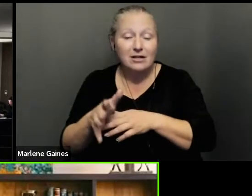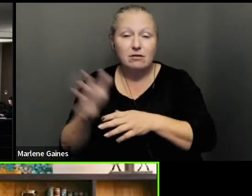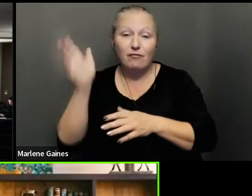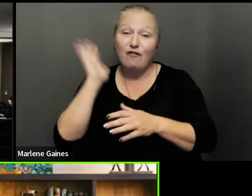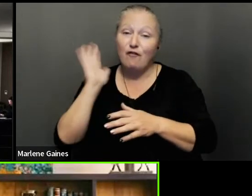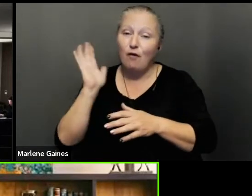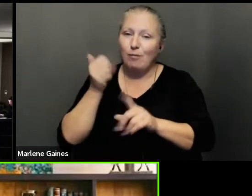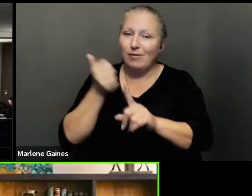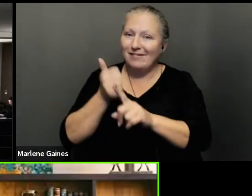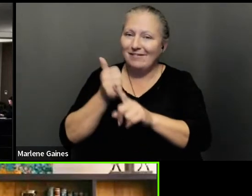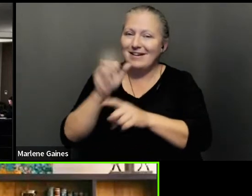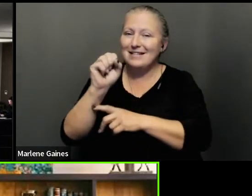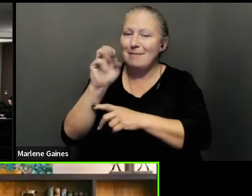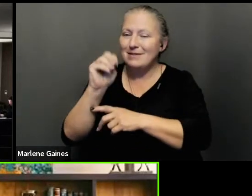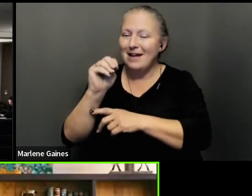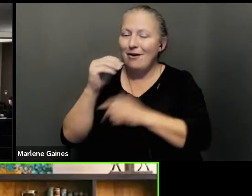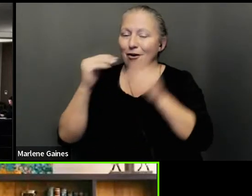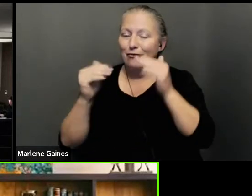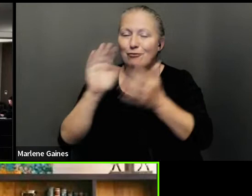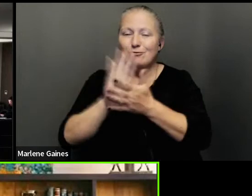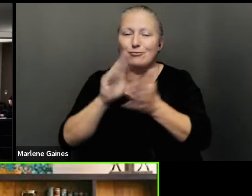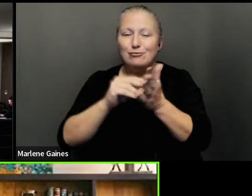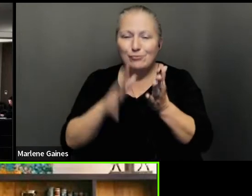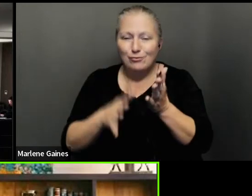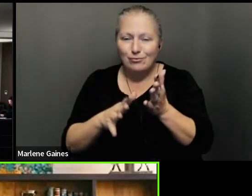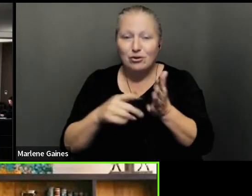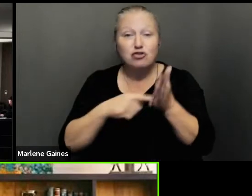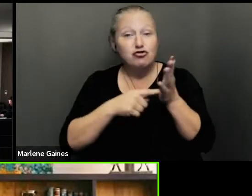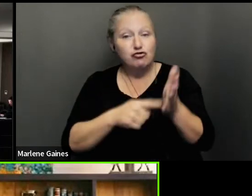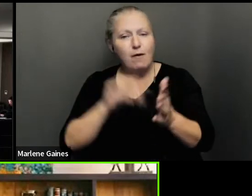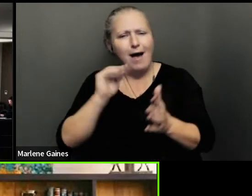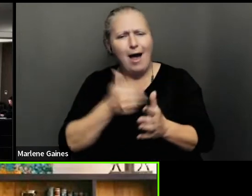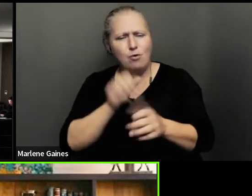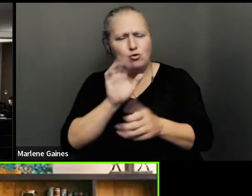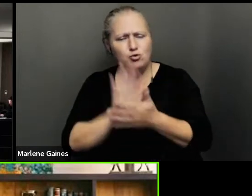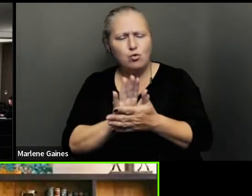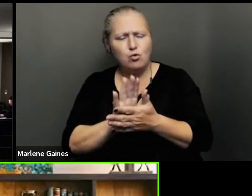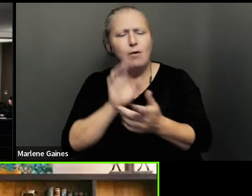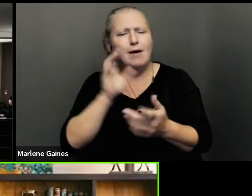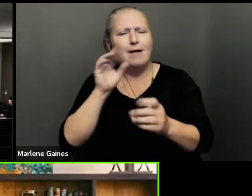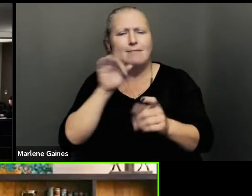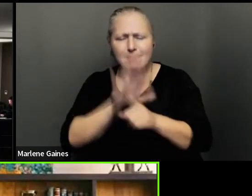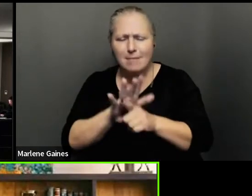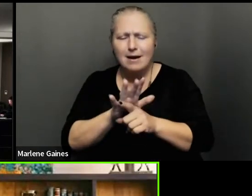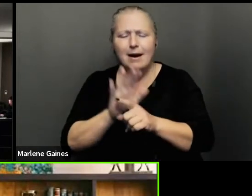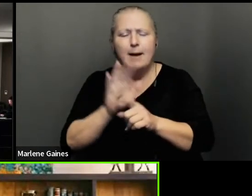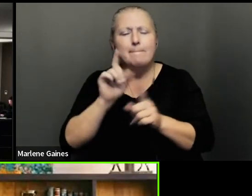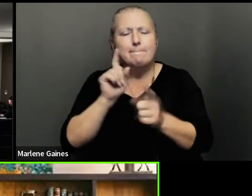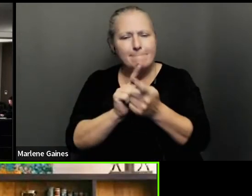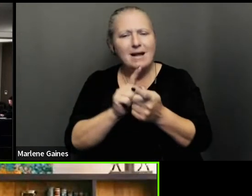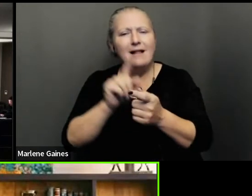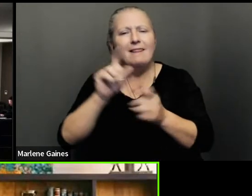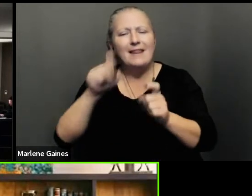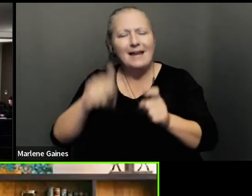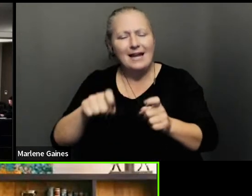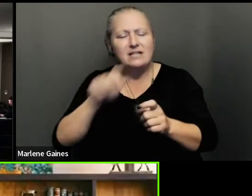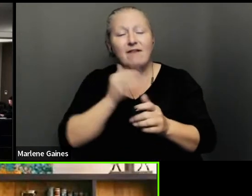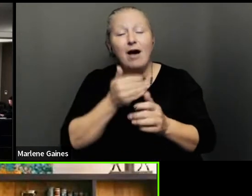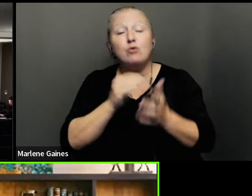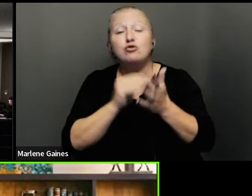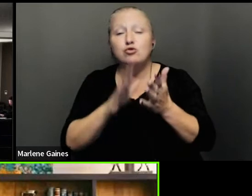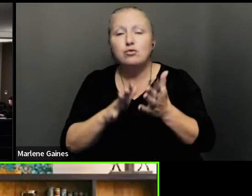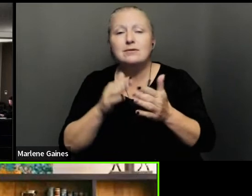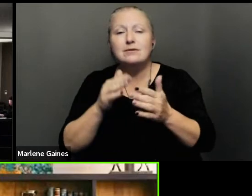former San Mateo Adult School student. This demonstrates our school is committed to meet the needs of our students beyond their language skills. We